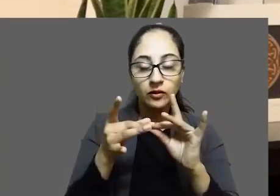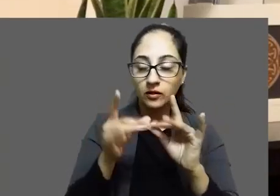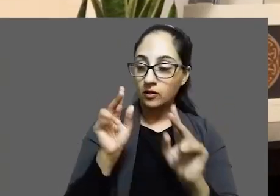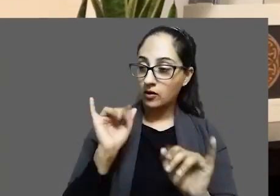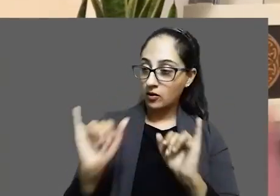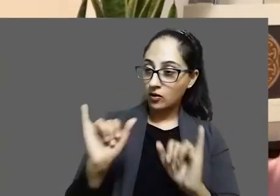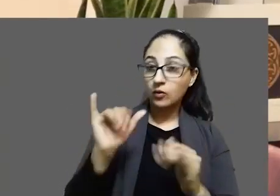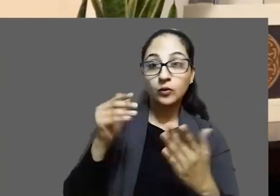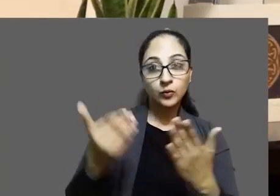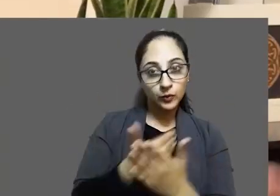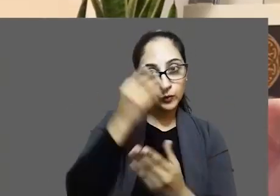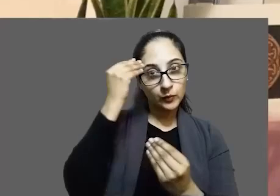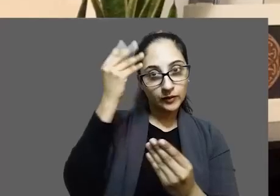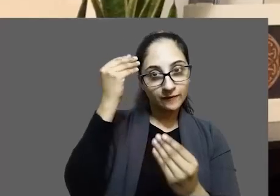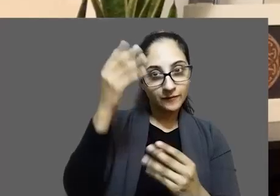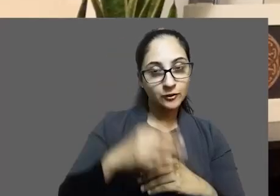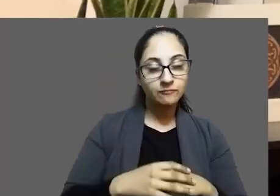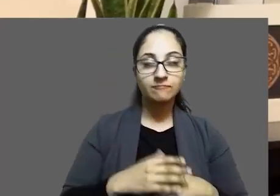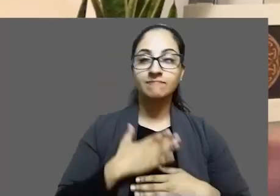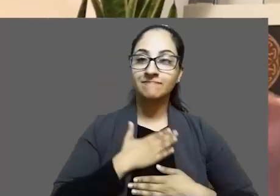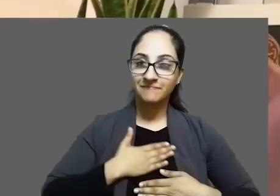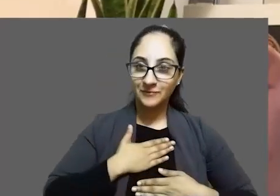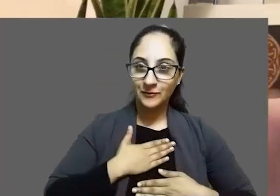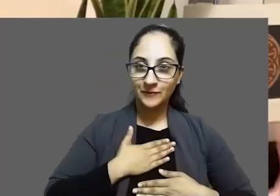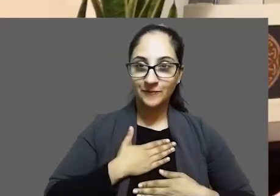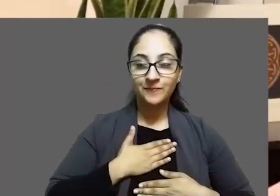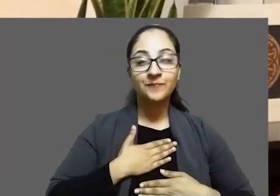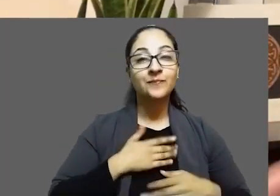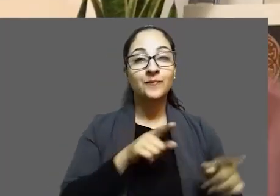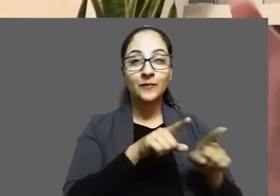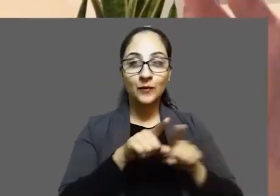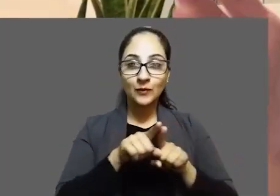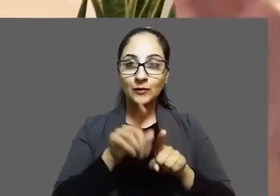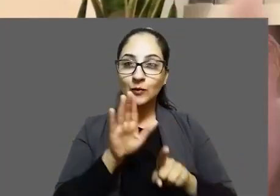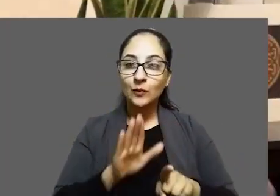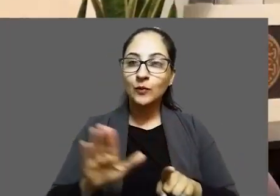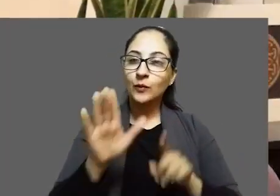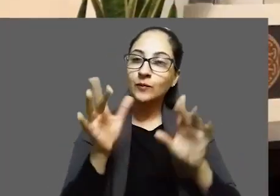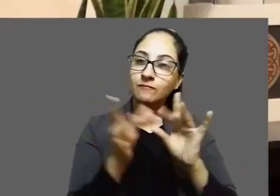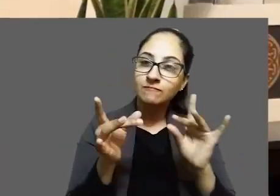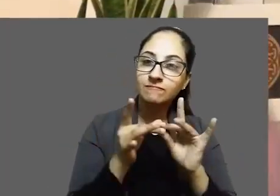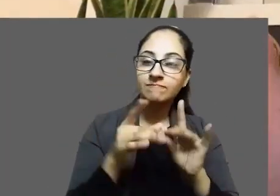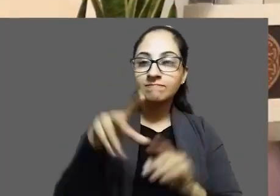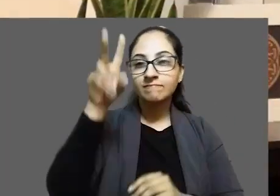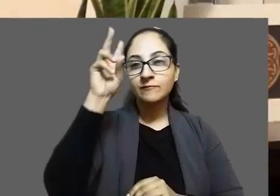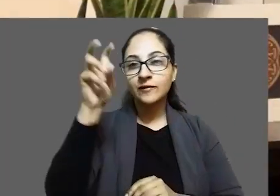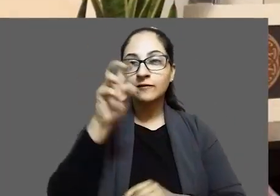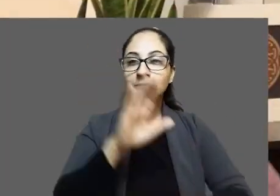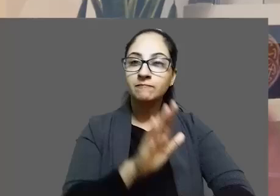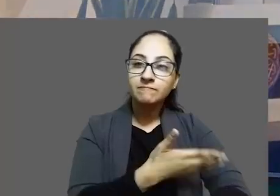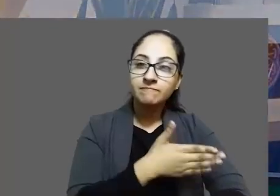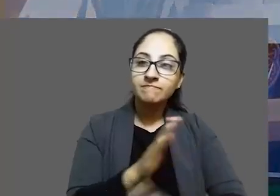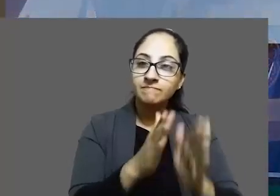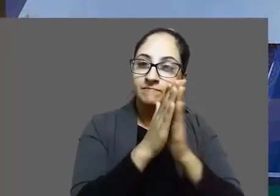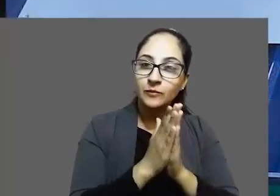before. I also really enjoyed hearing your stories about your favorite ginans and